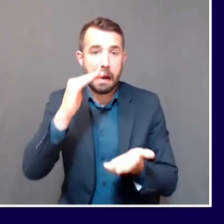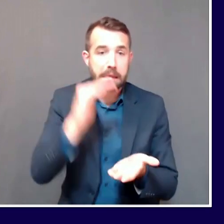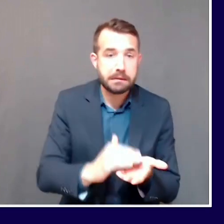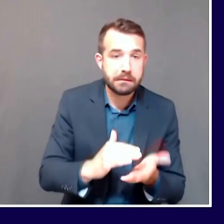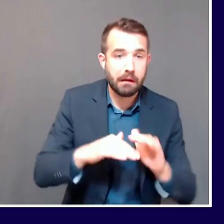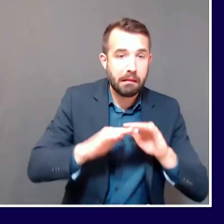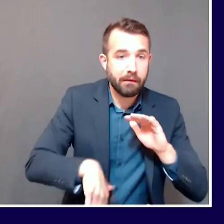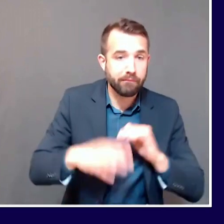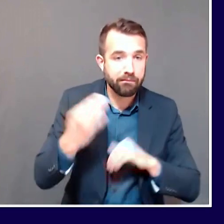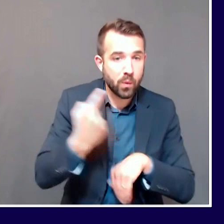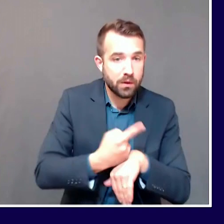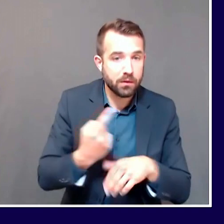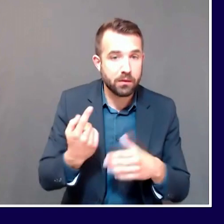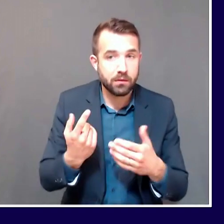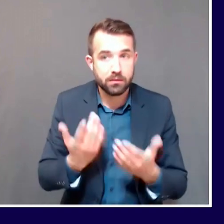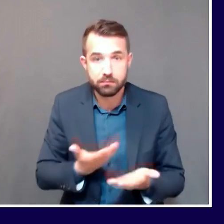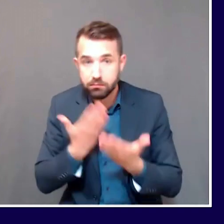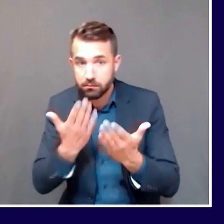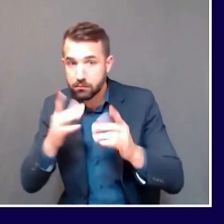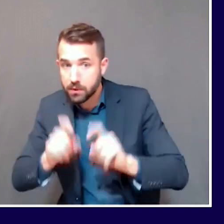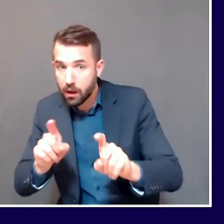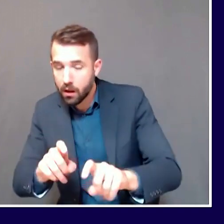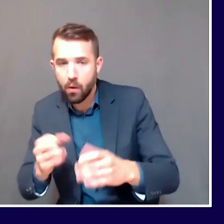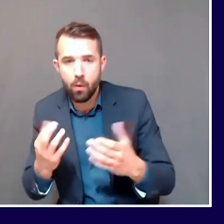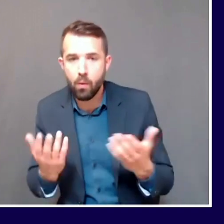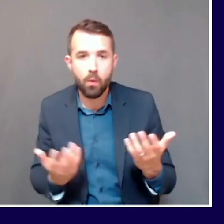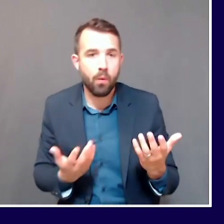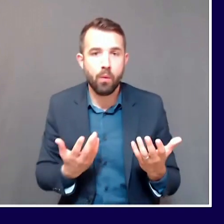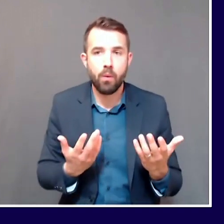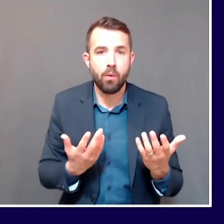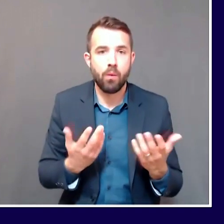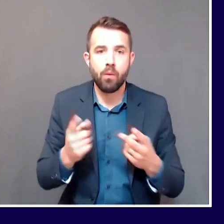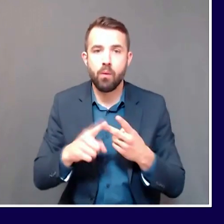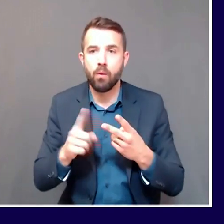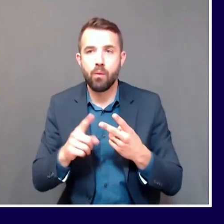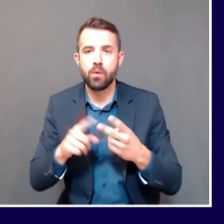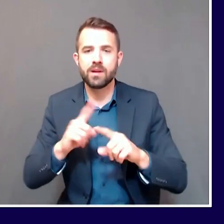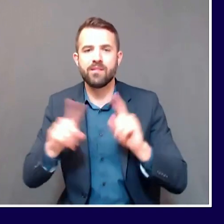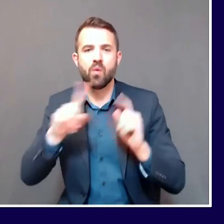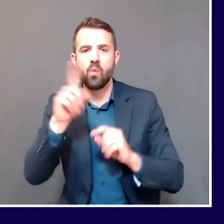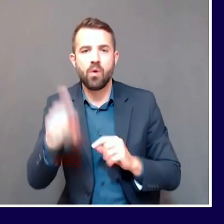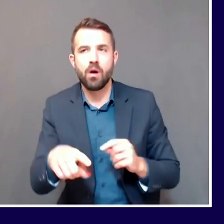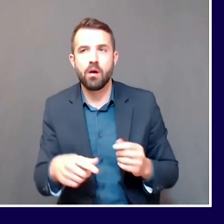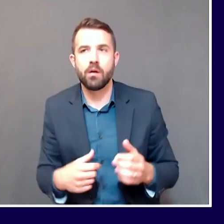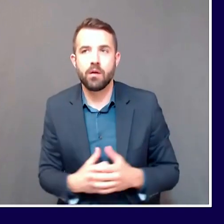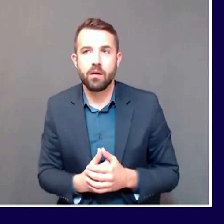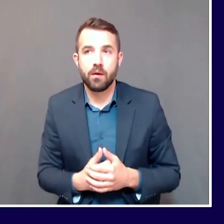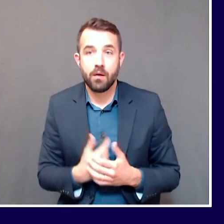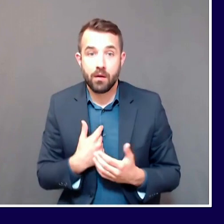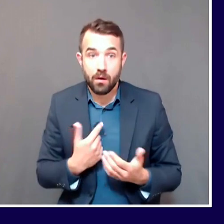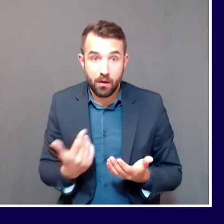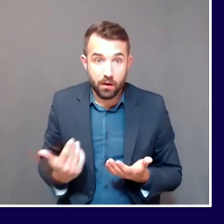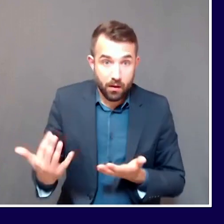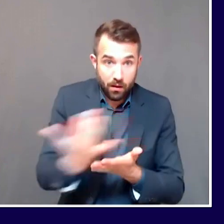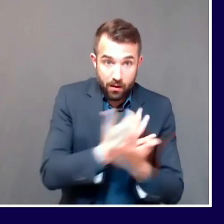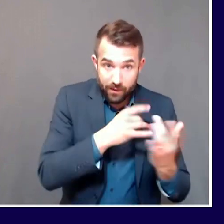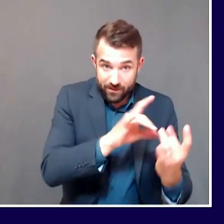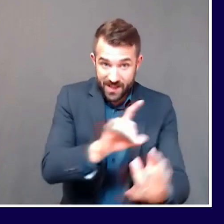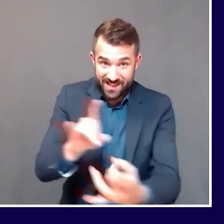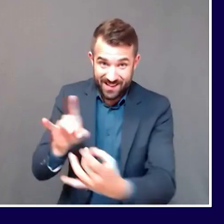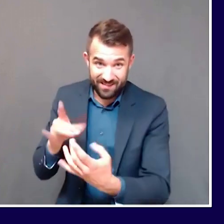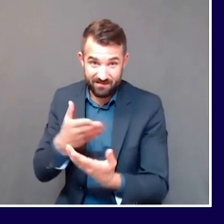offer testing? What was some of the feedback that you got from the lodging industry that you're taking into account, and what might the alternative look